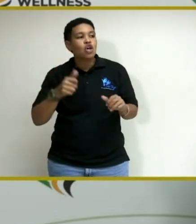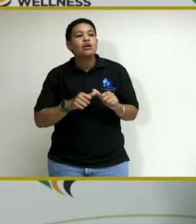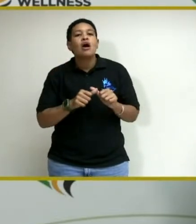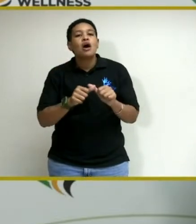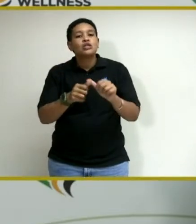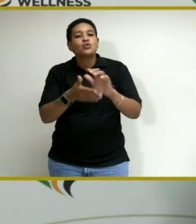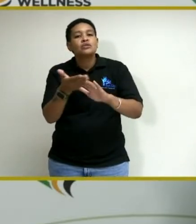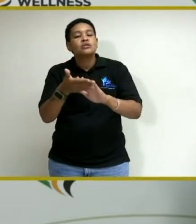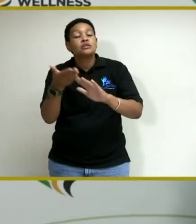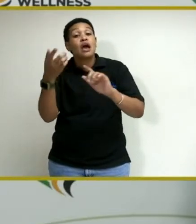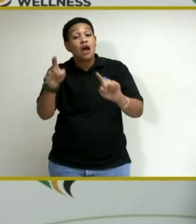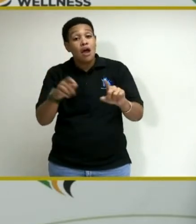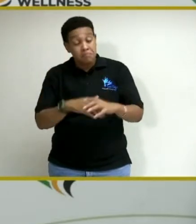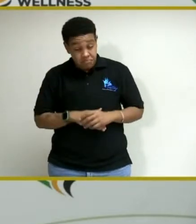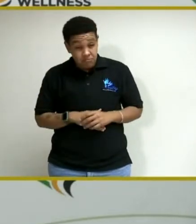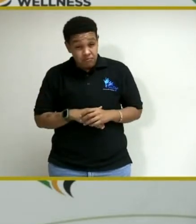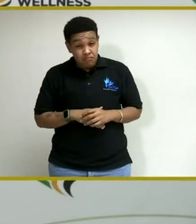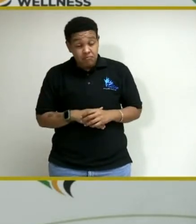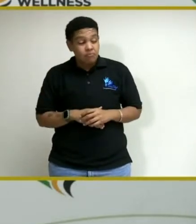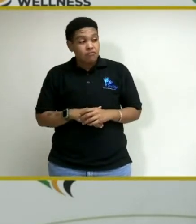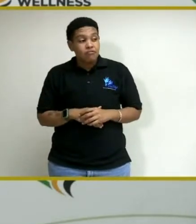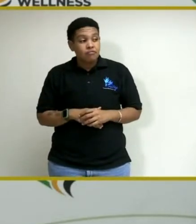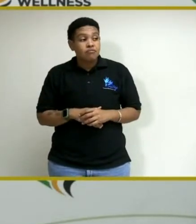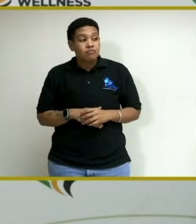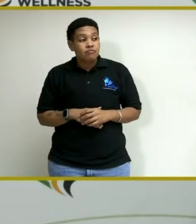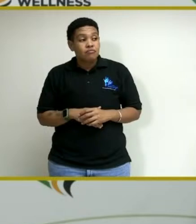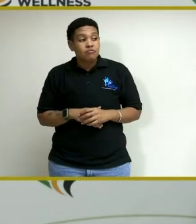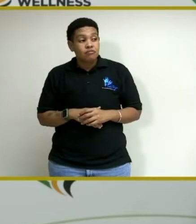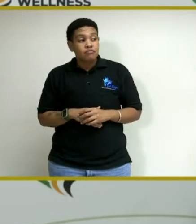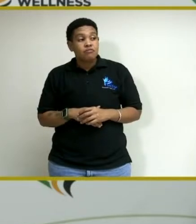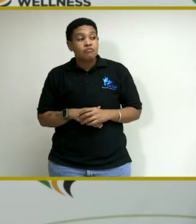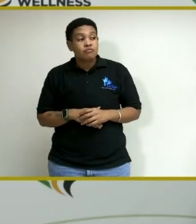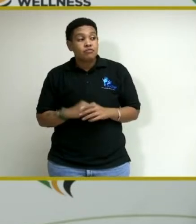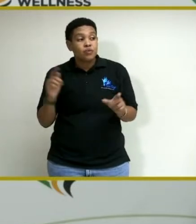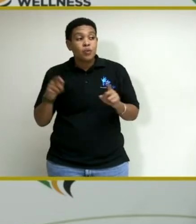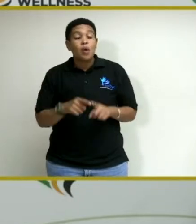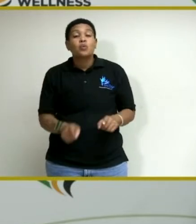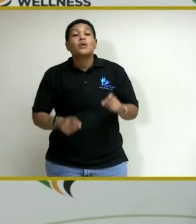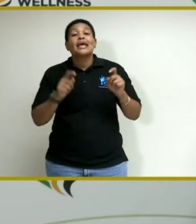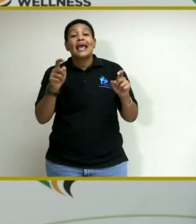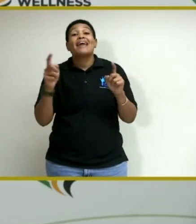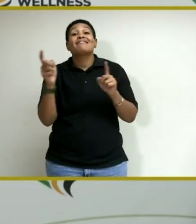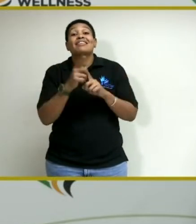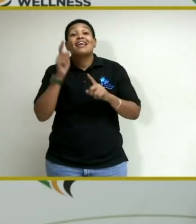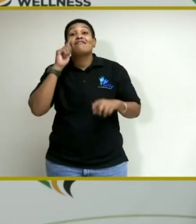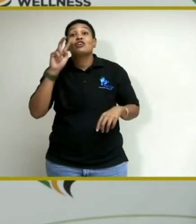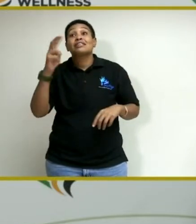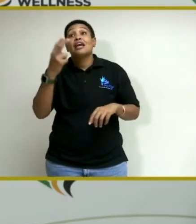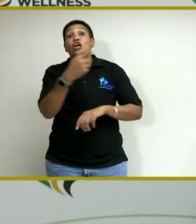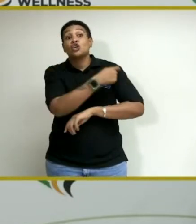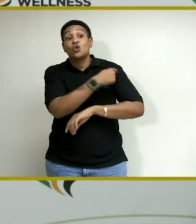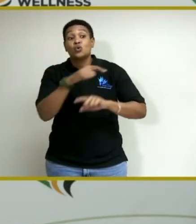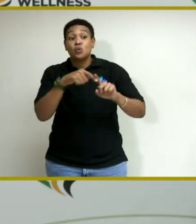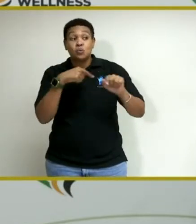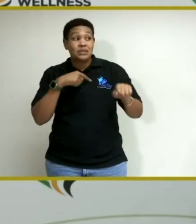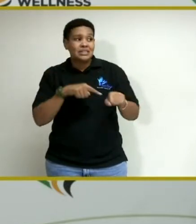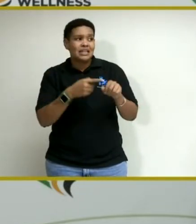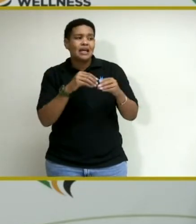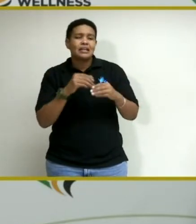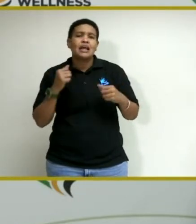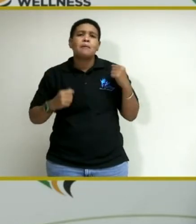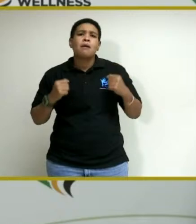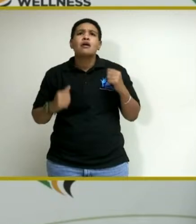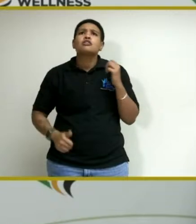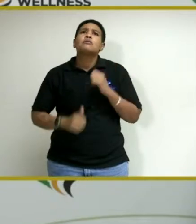continue. Now, when we gave dates for second dose, when we started in March, the majority